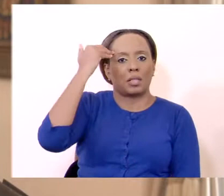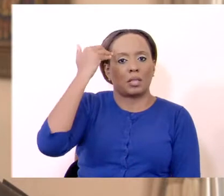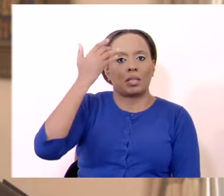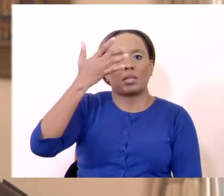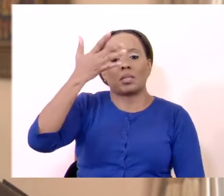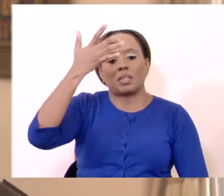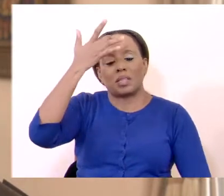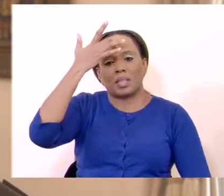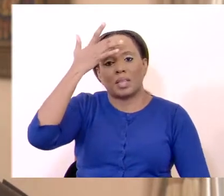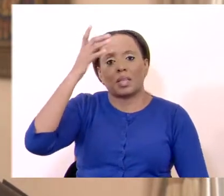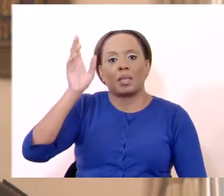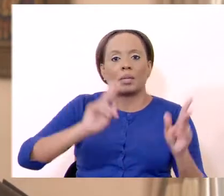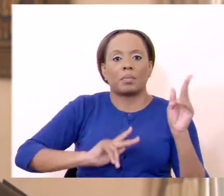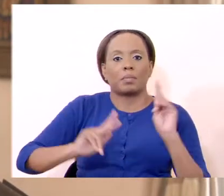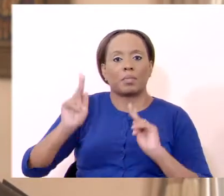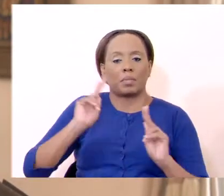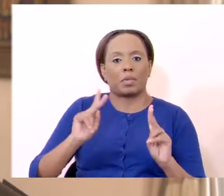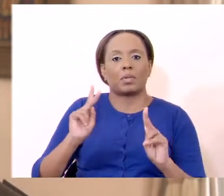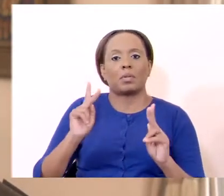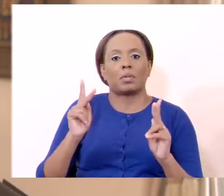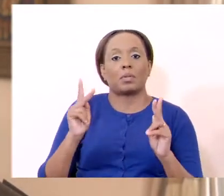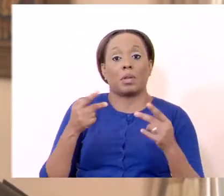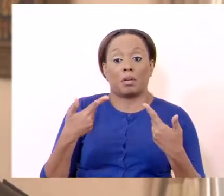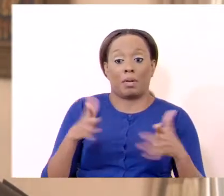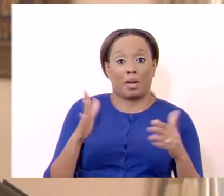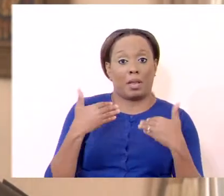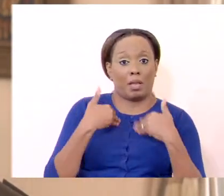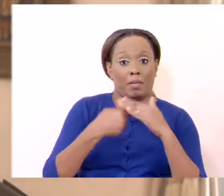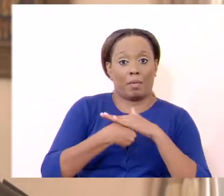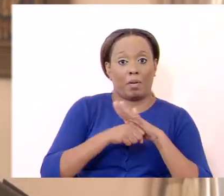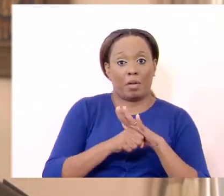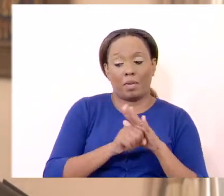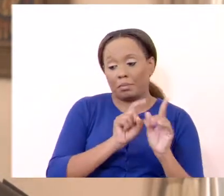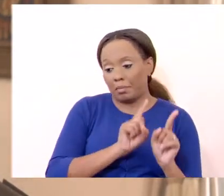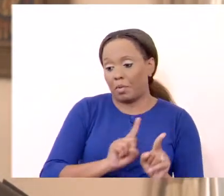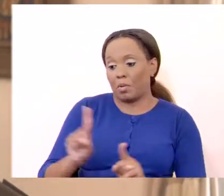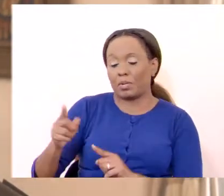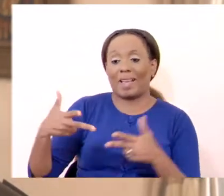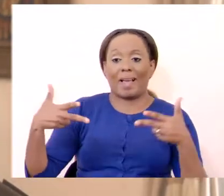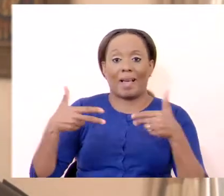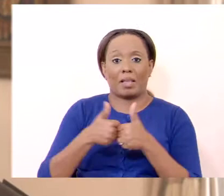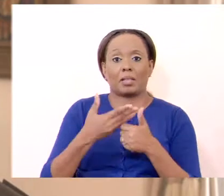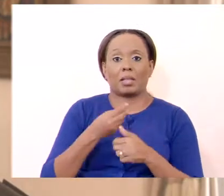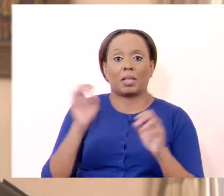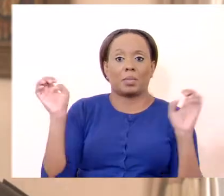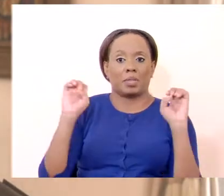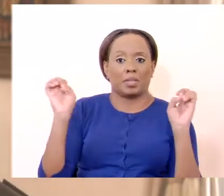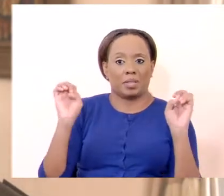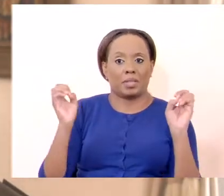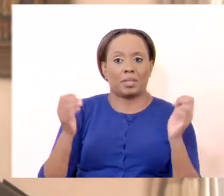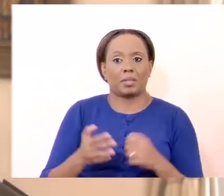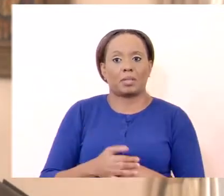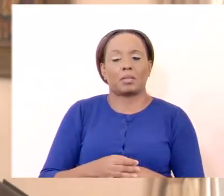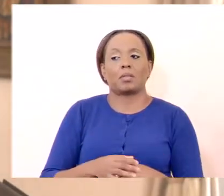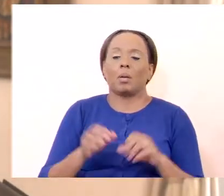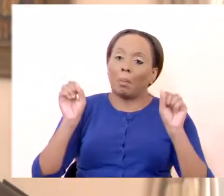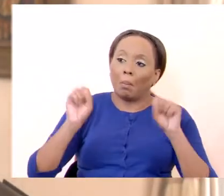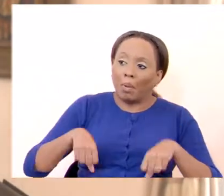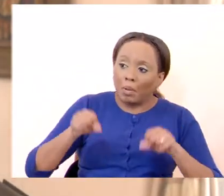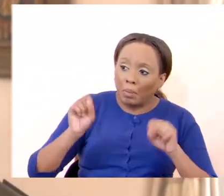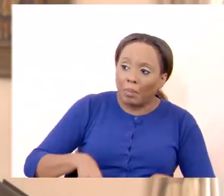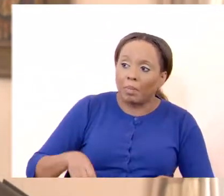who have COVID come to the accident and emergency department. So there are always likely to be patients